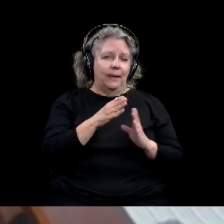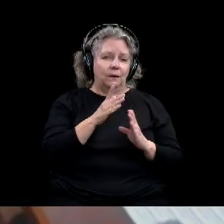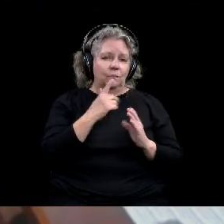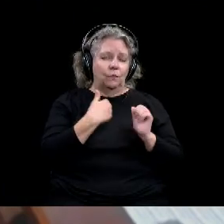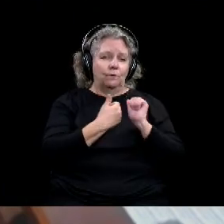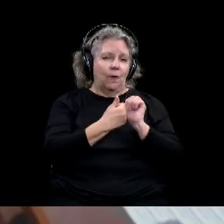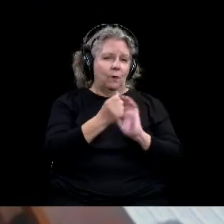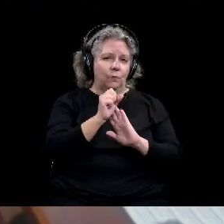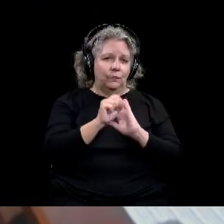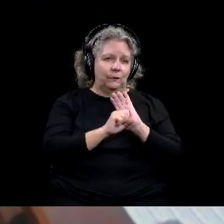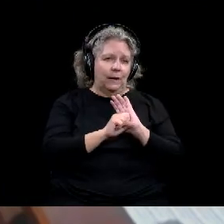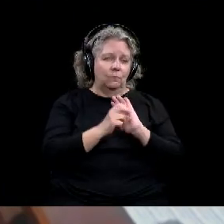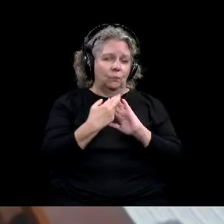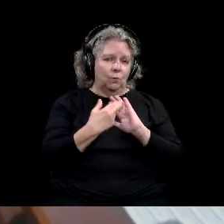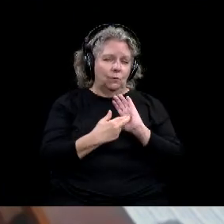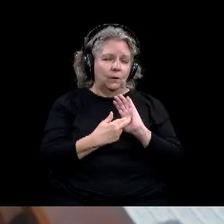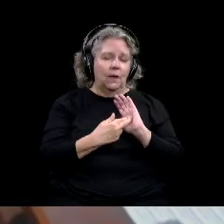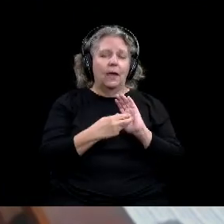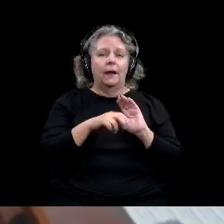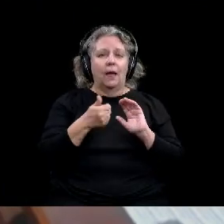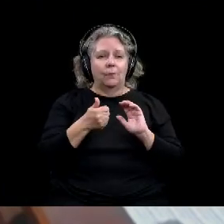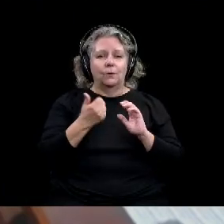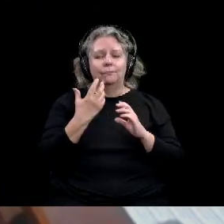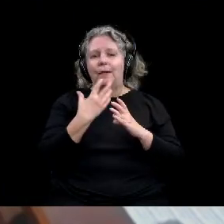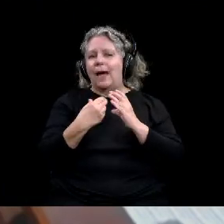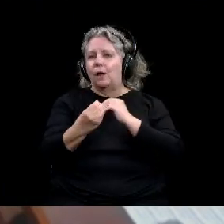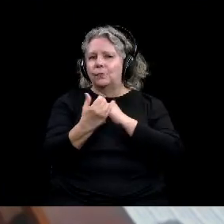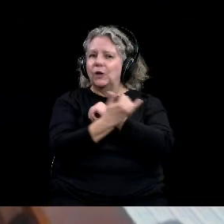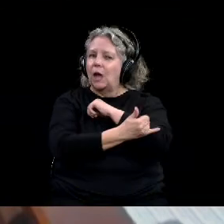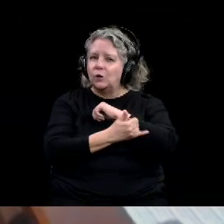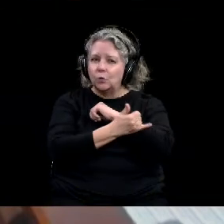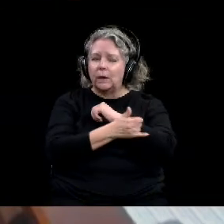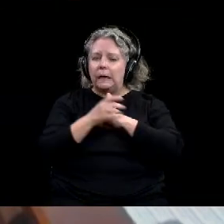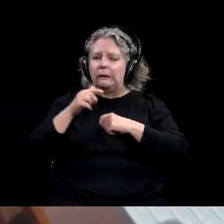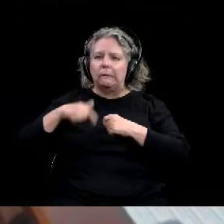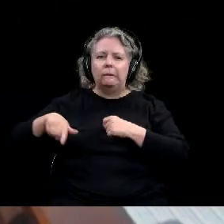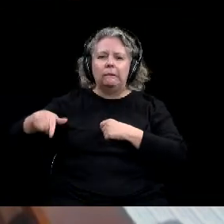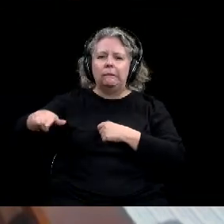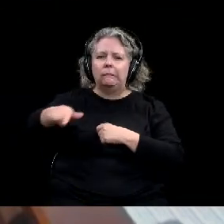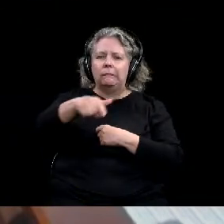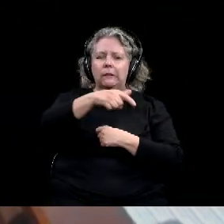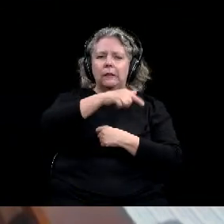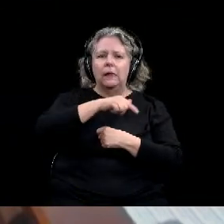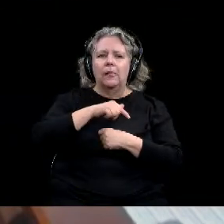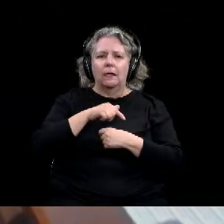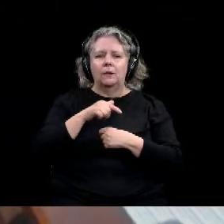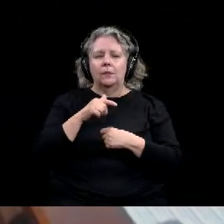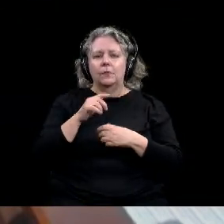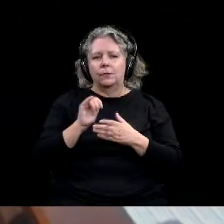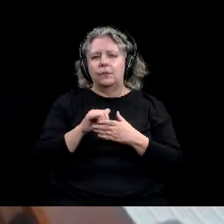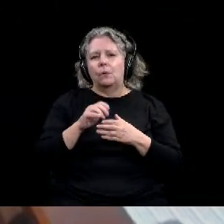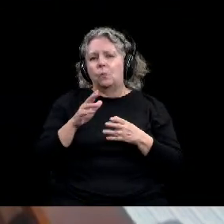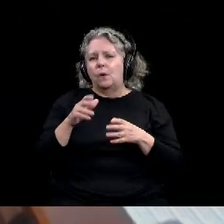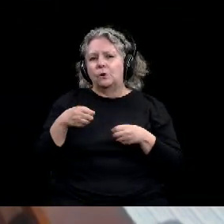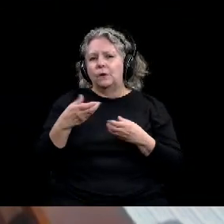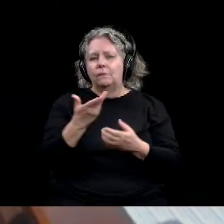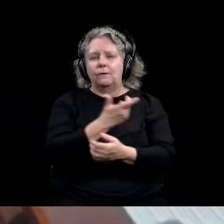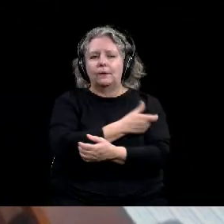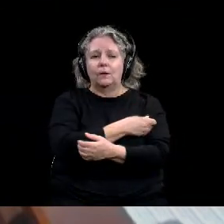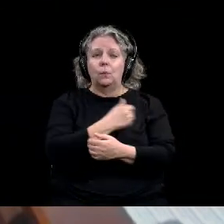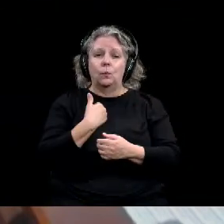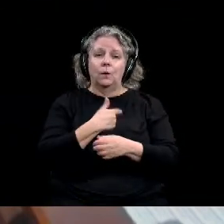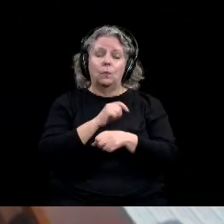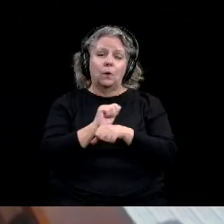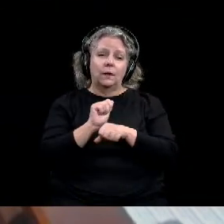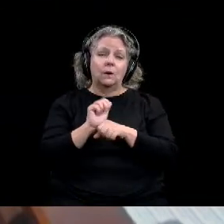can administer vaccines. We are working with pharmacies across areas of our community who have lists of patients that